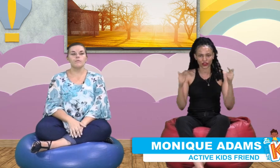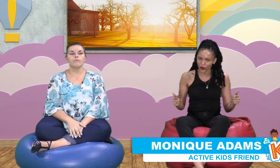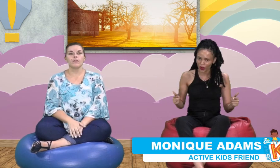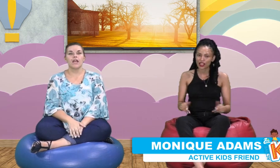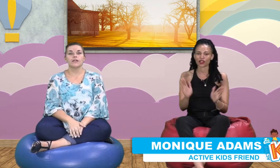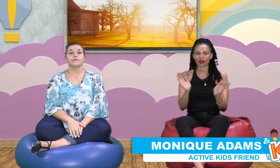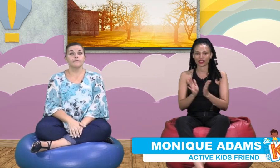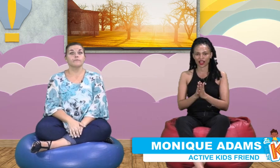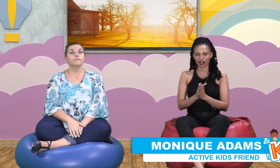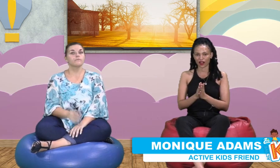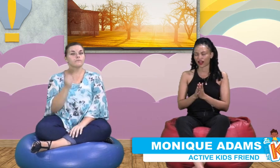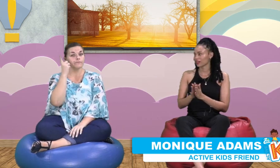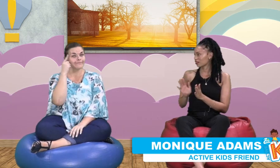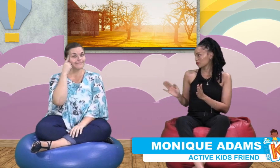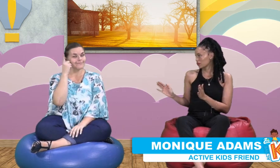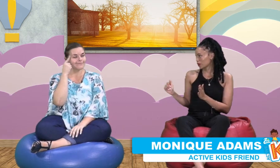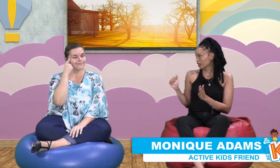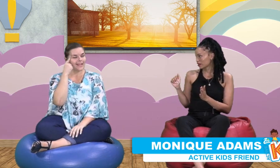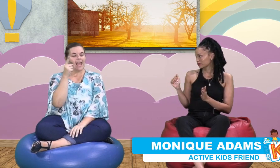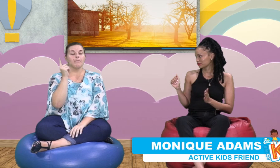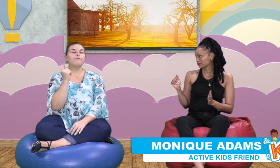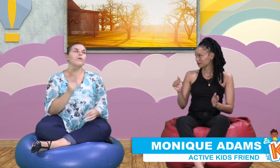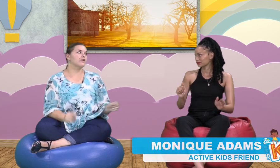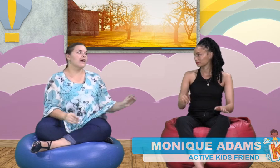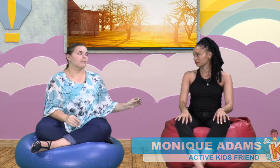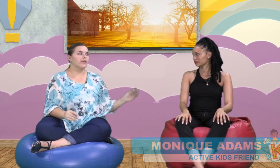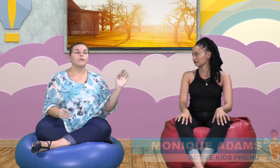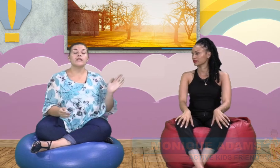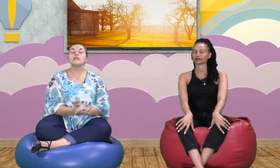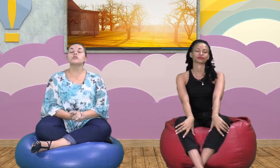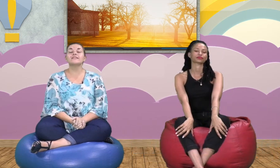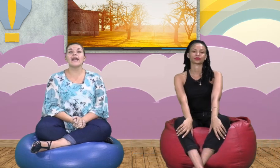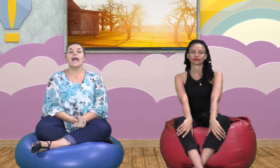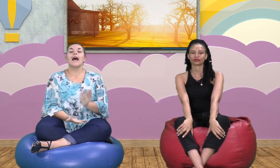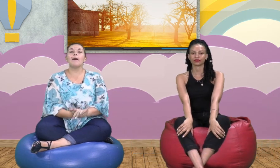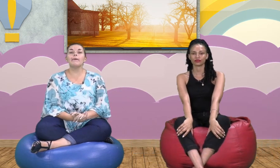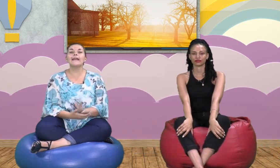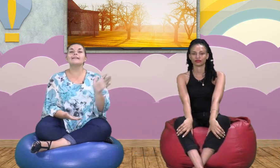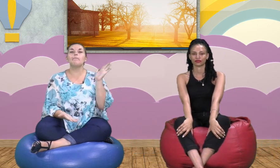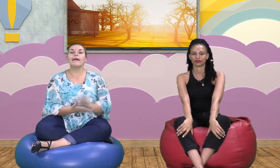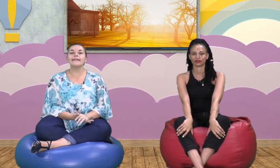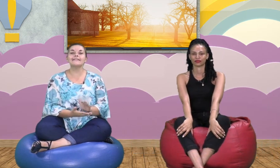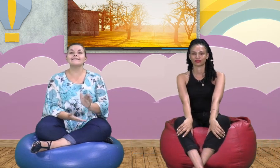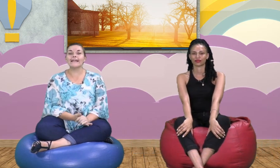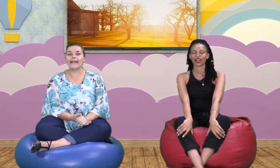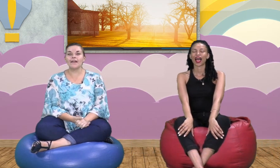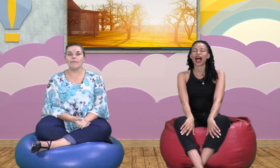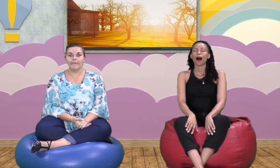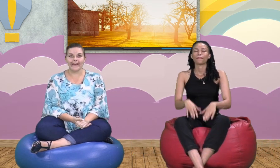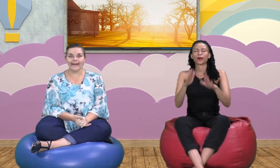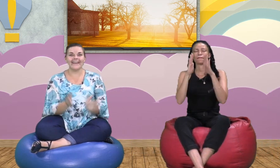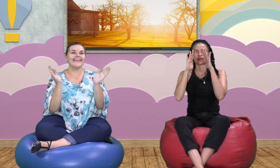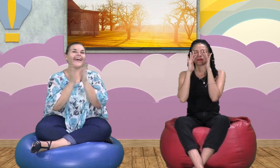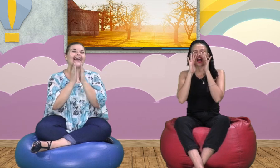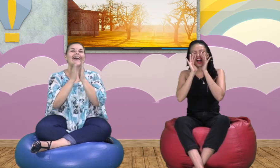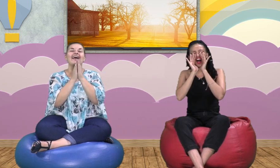with you. So Marisol, the theme of the week. Before we do that, Monique, we need to say Happy Independence Day, Namibia.